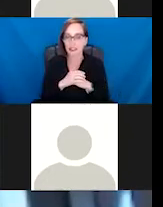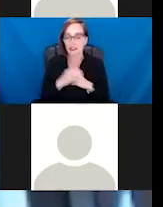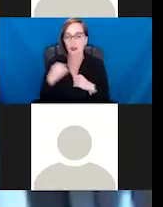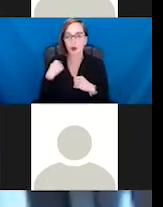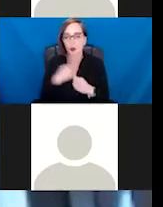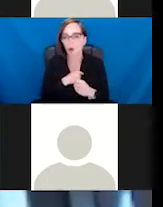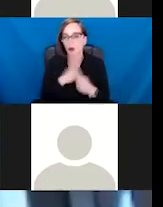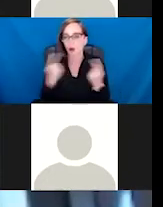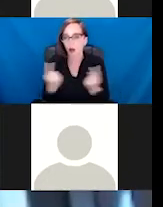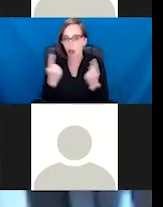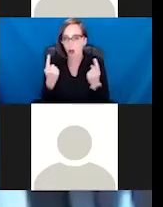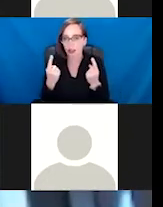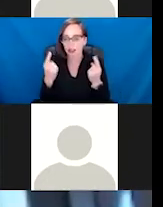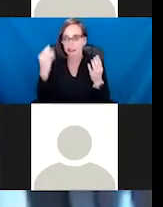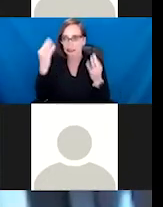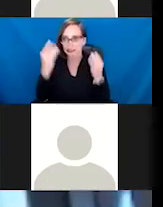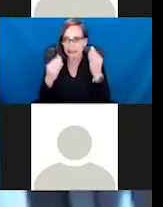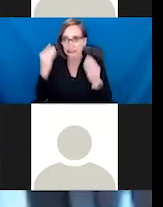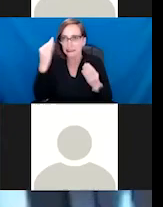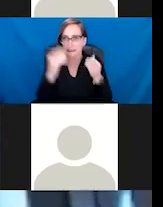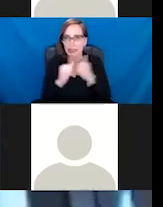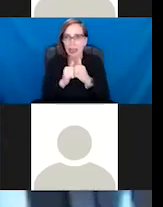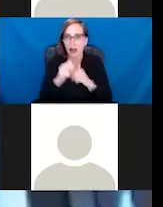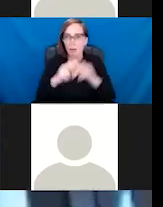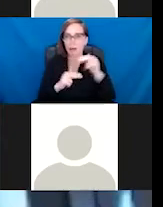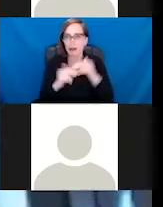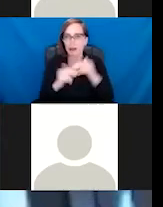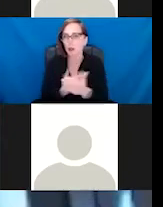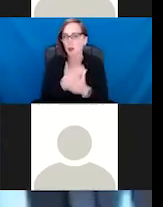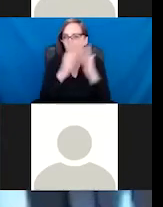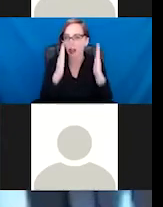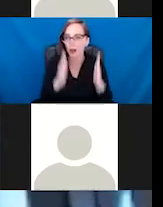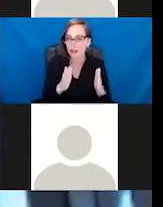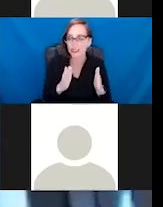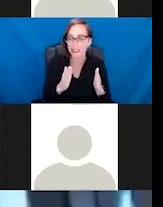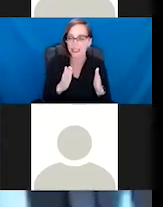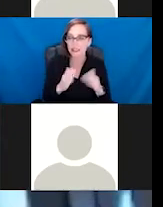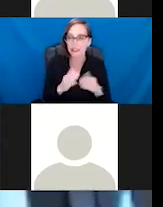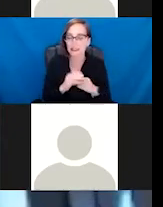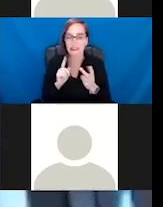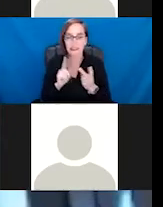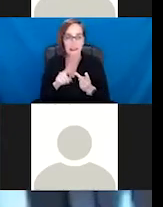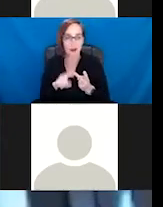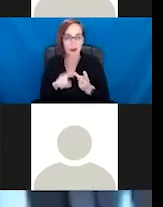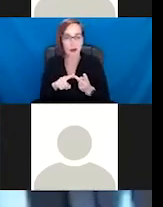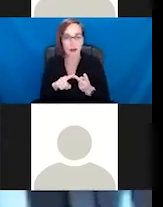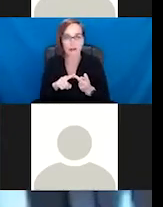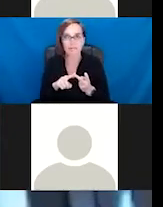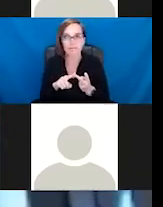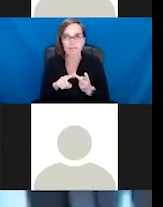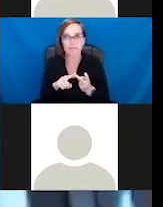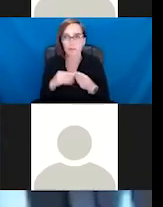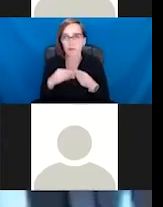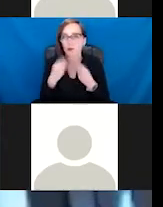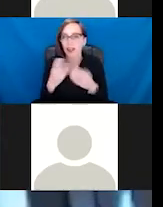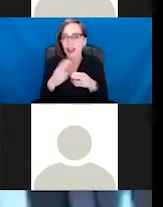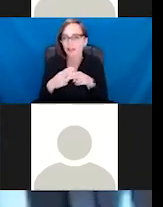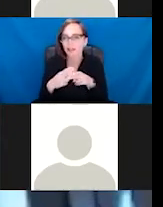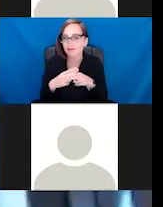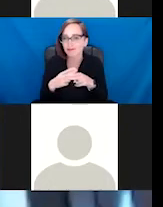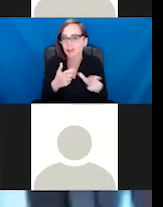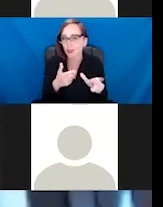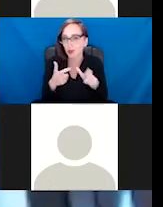ways to build new housing and providing some quick solutions for